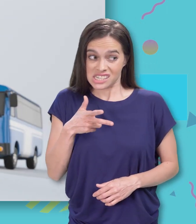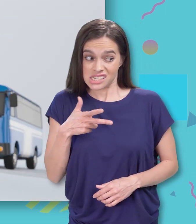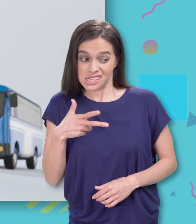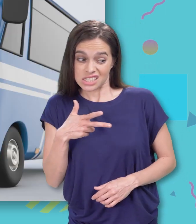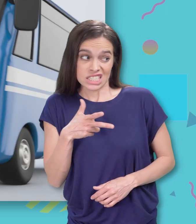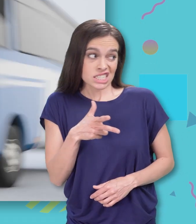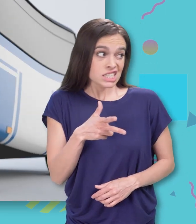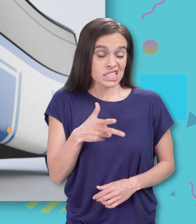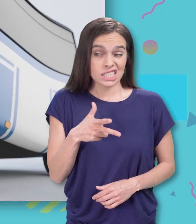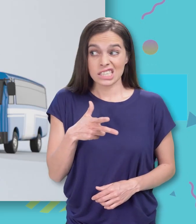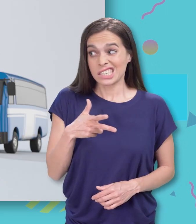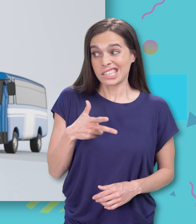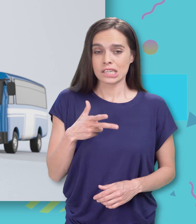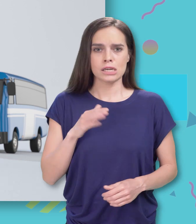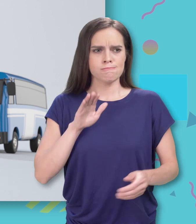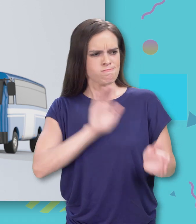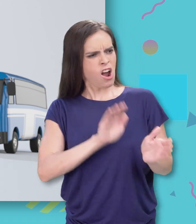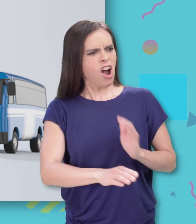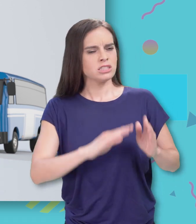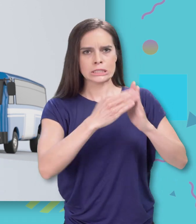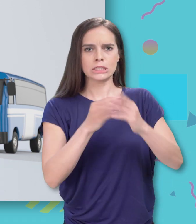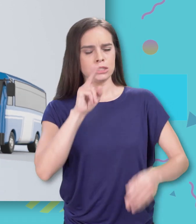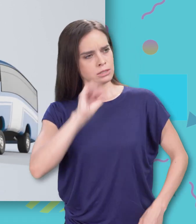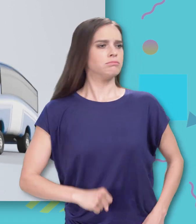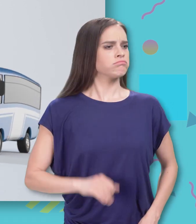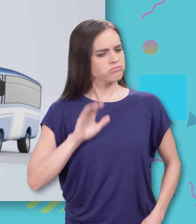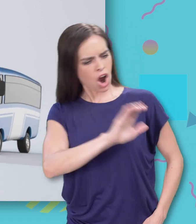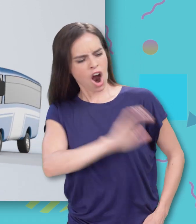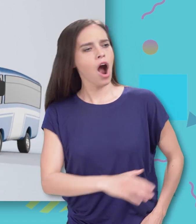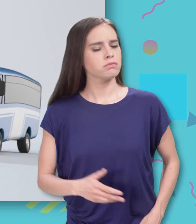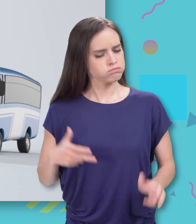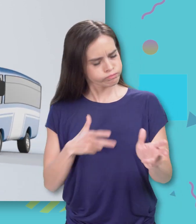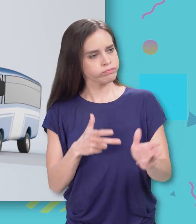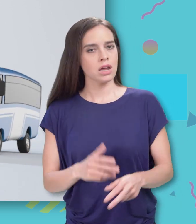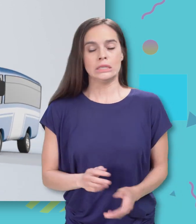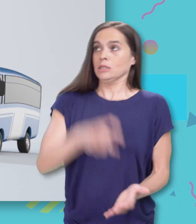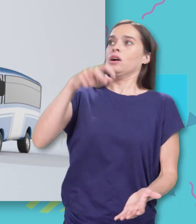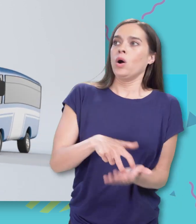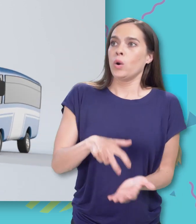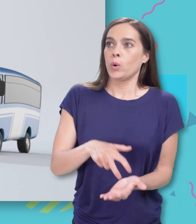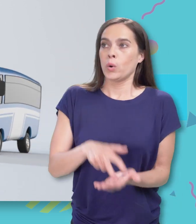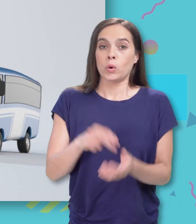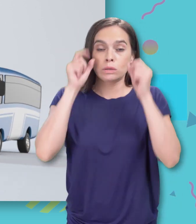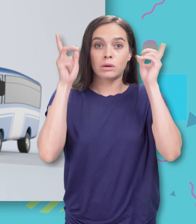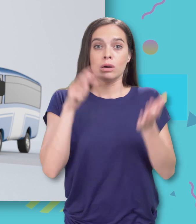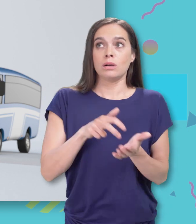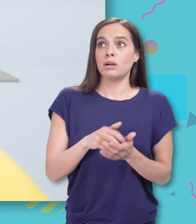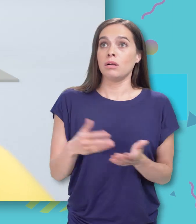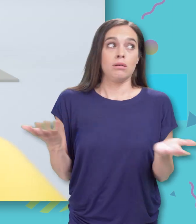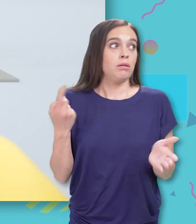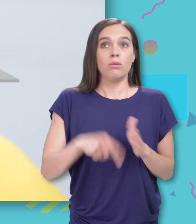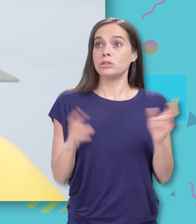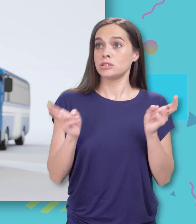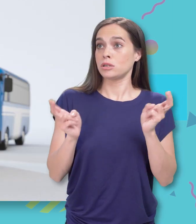Buster will not drive inside, and the city bus honks, honk, honk. Buster jumps up really high. What's the rush,